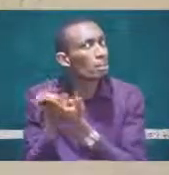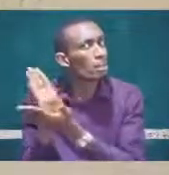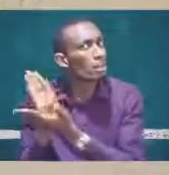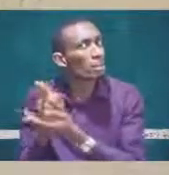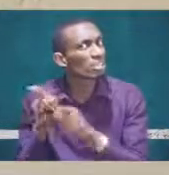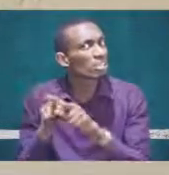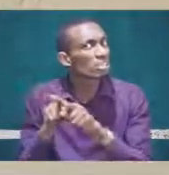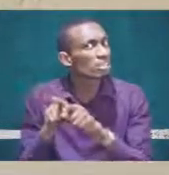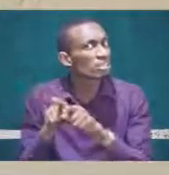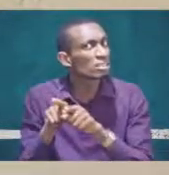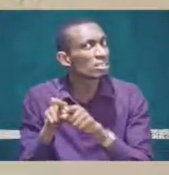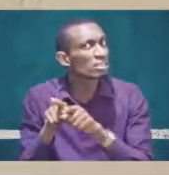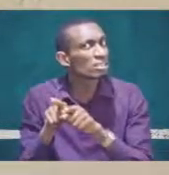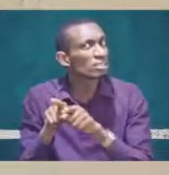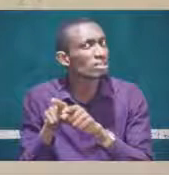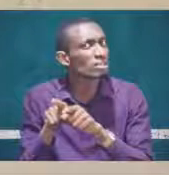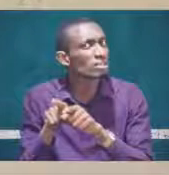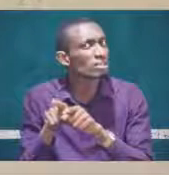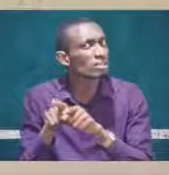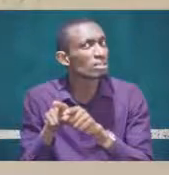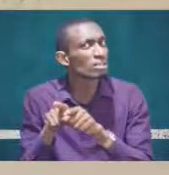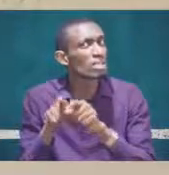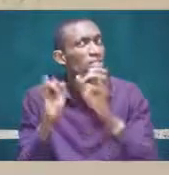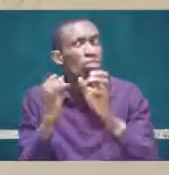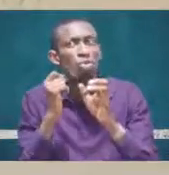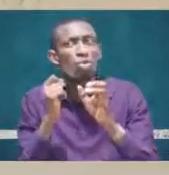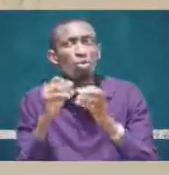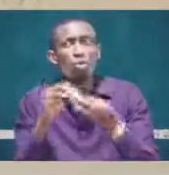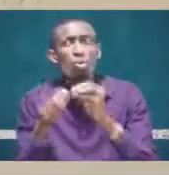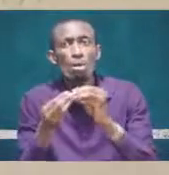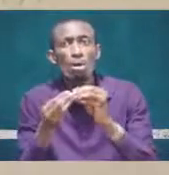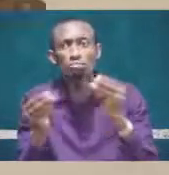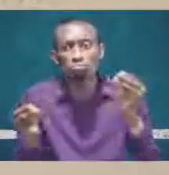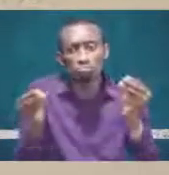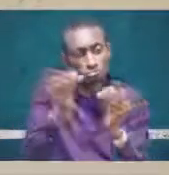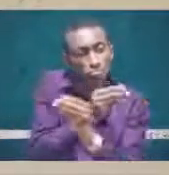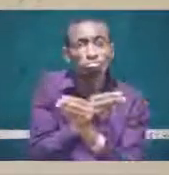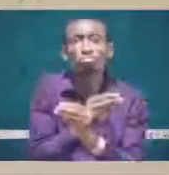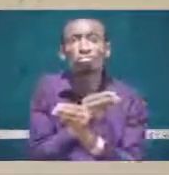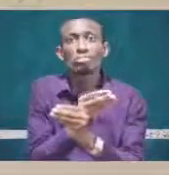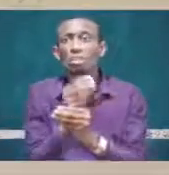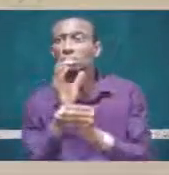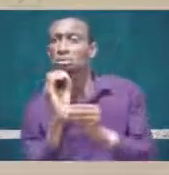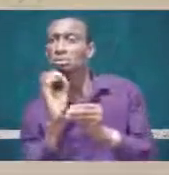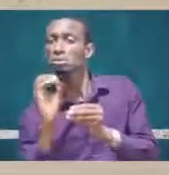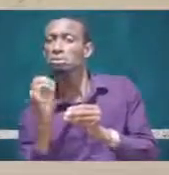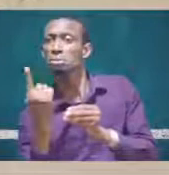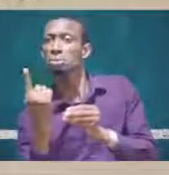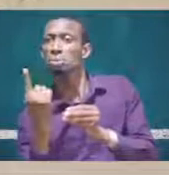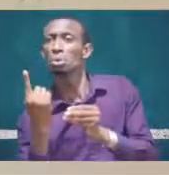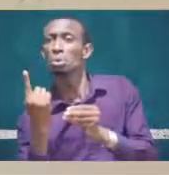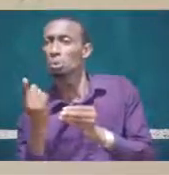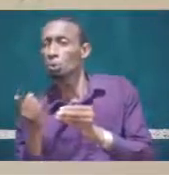hyphen, then the numbers after? What if you shifted a number away from the first 0004 something and then you moved it to the other